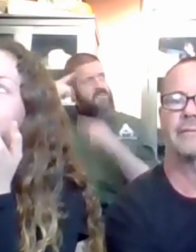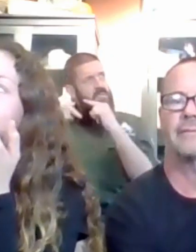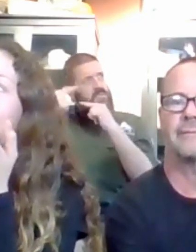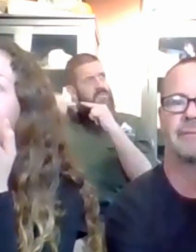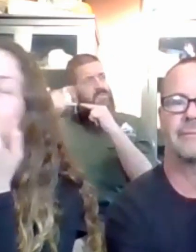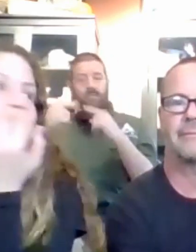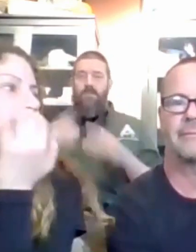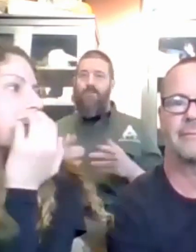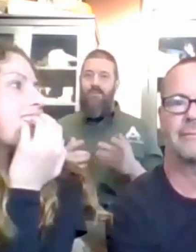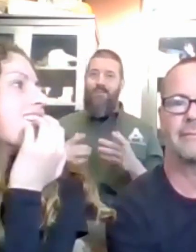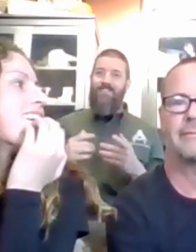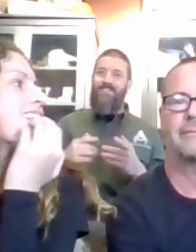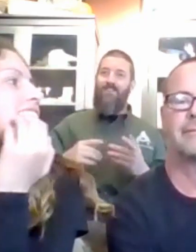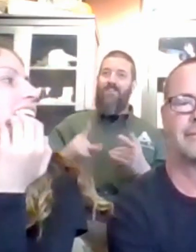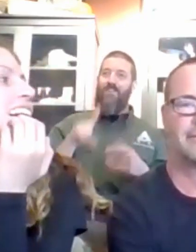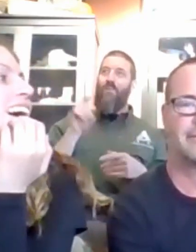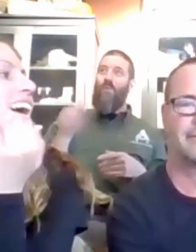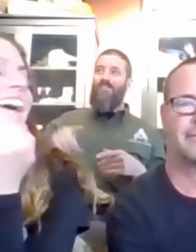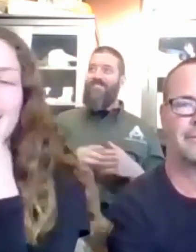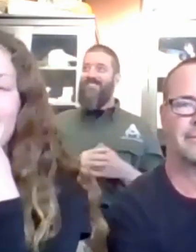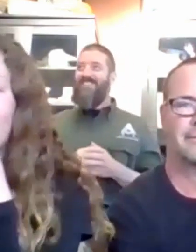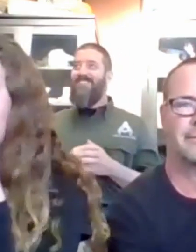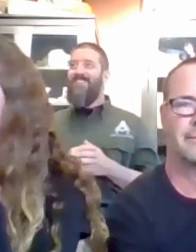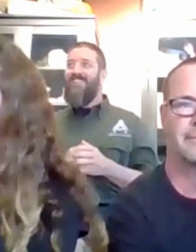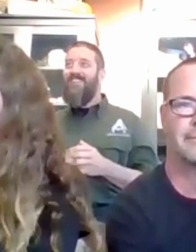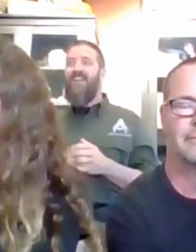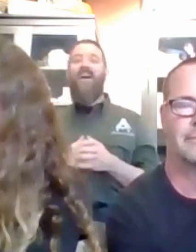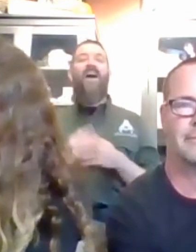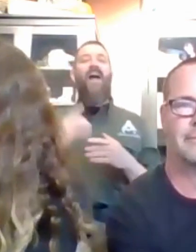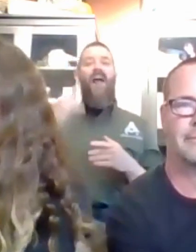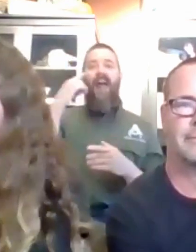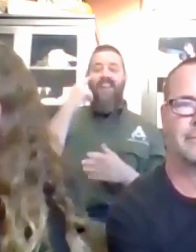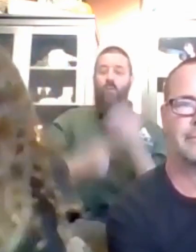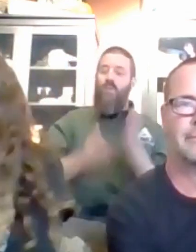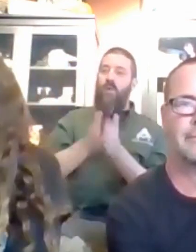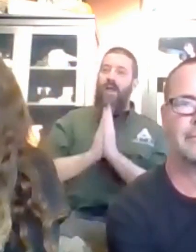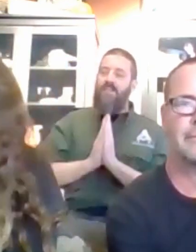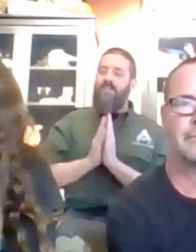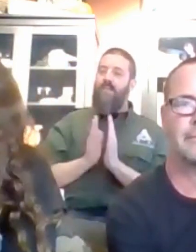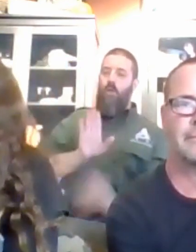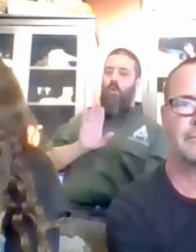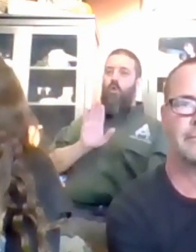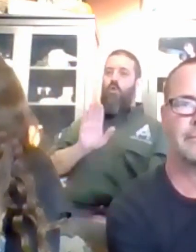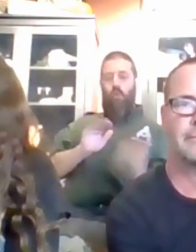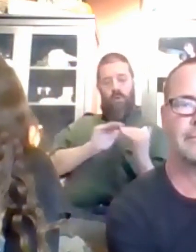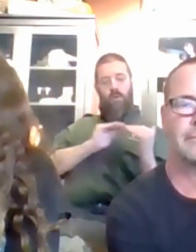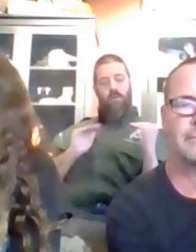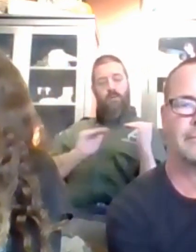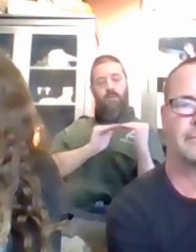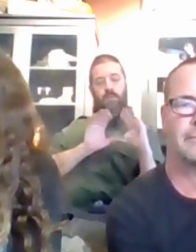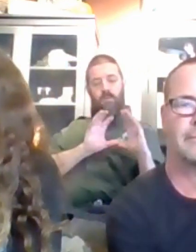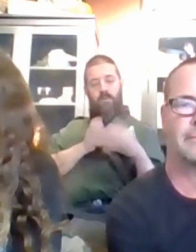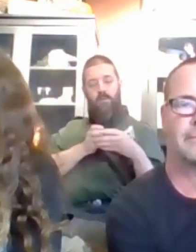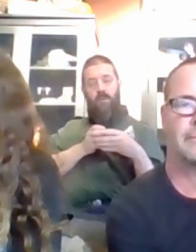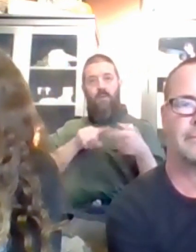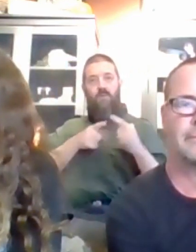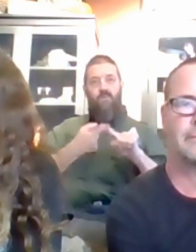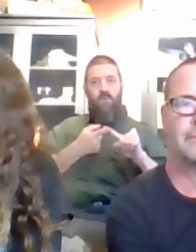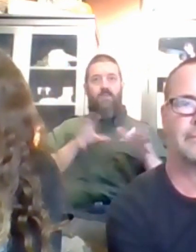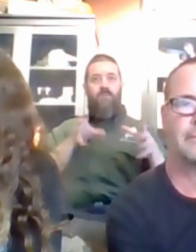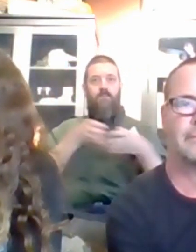It's 20 seconds. And how much does the Apex Pack help with that? I think that what they're asking is, what worked with your peers, with